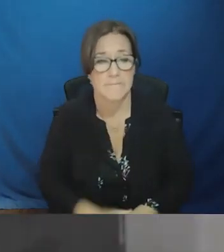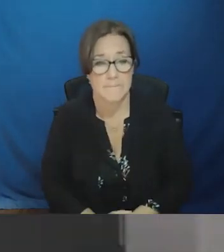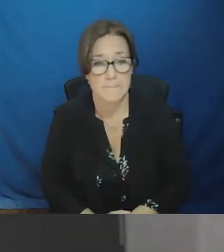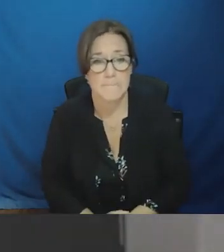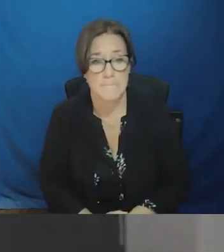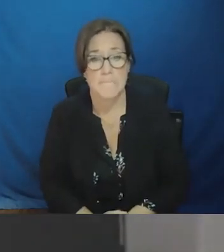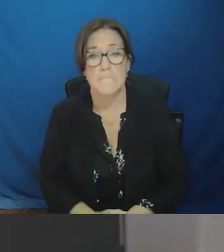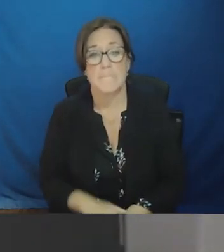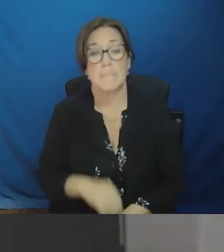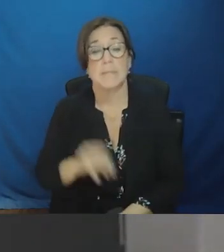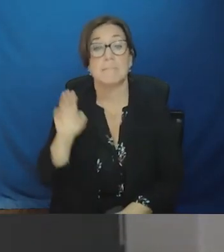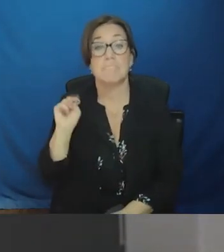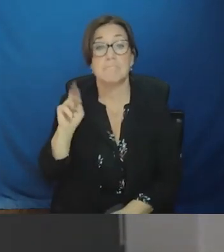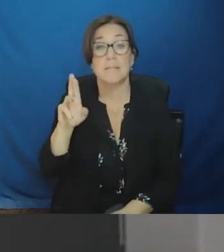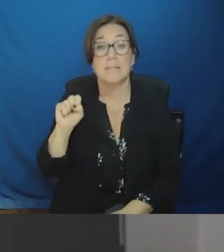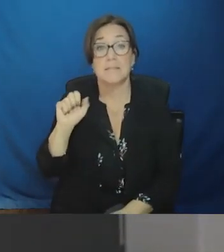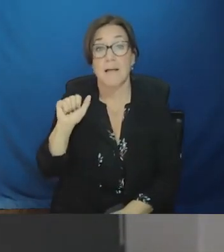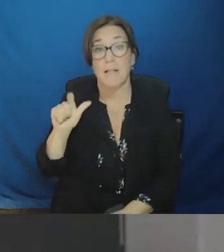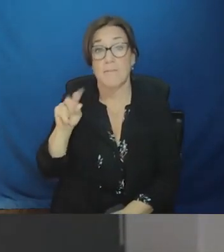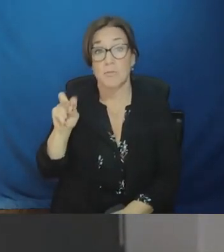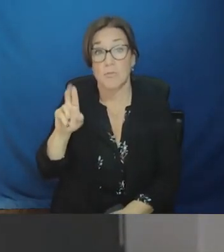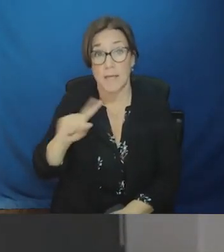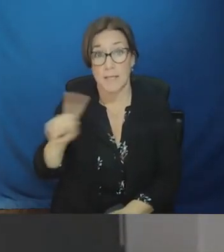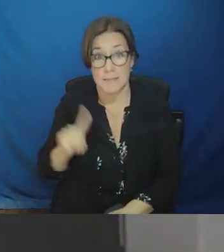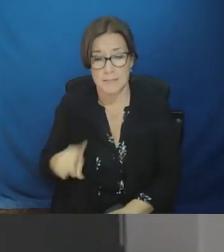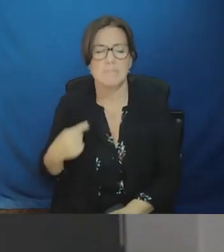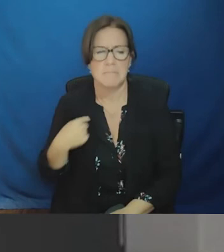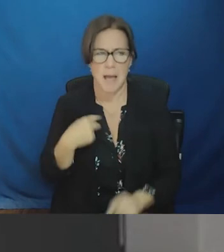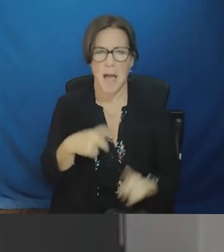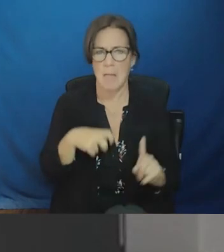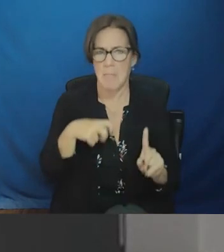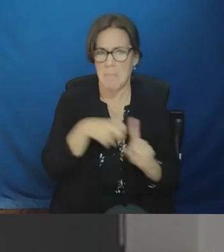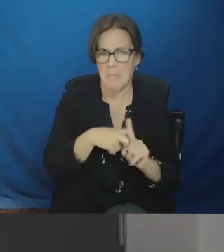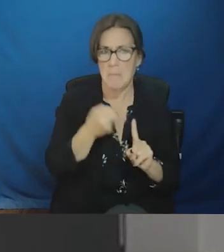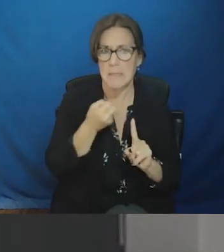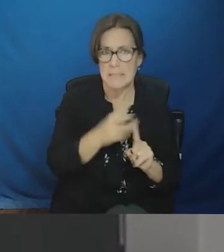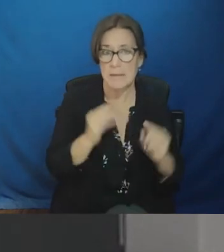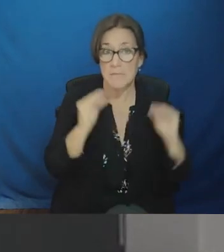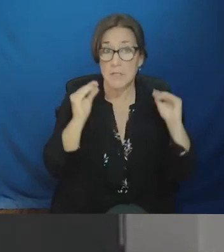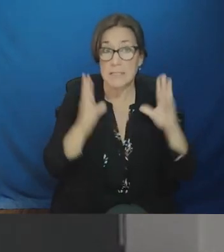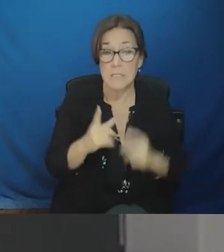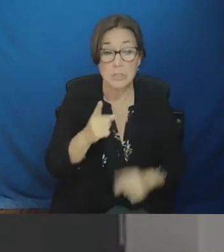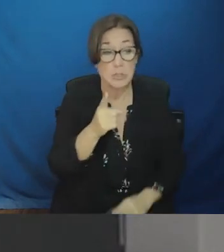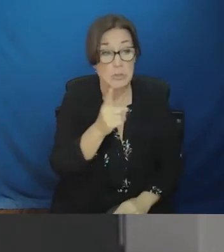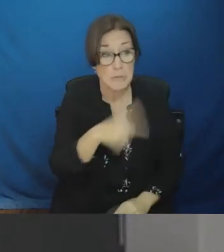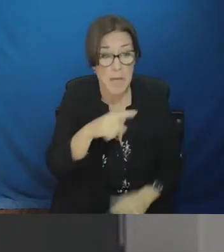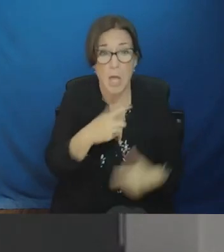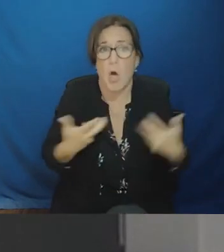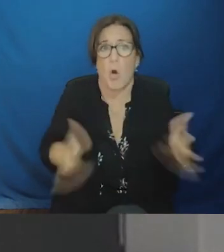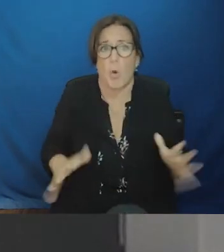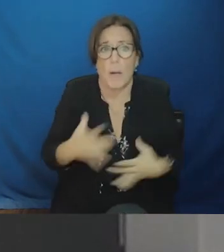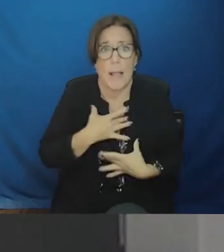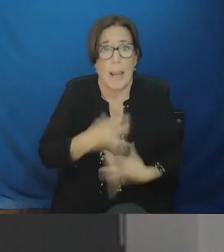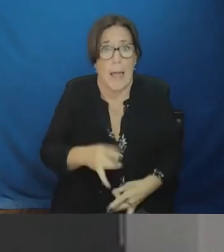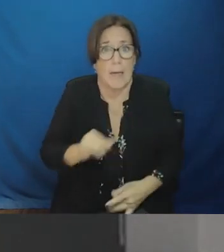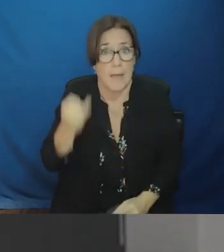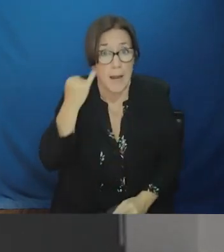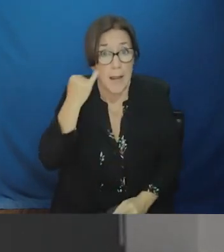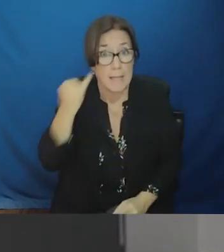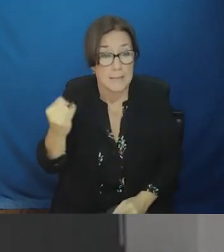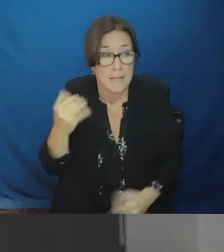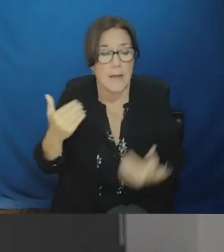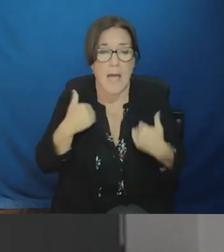their interest is, of course, having smaller class sizes because that makes a big difference. So I think this is